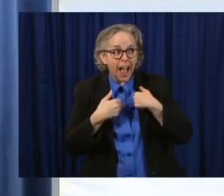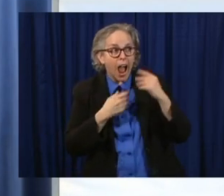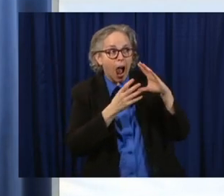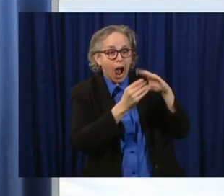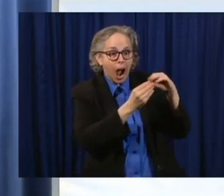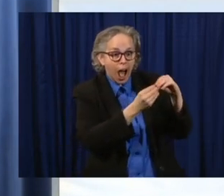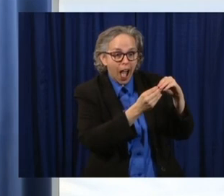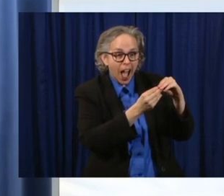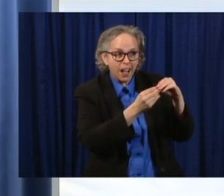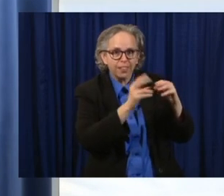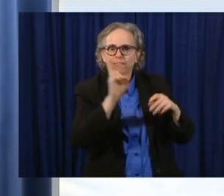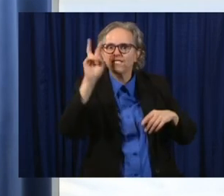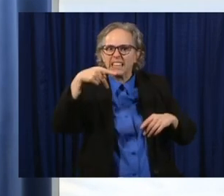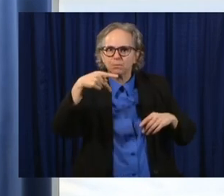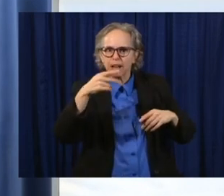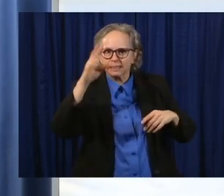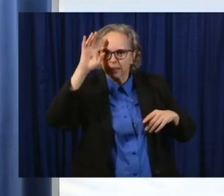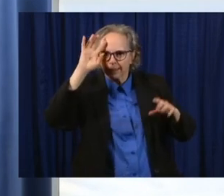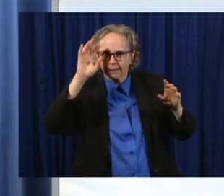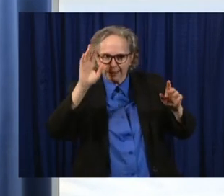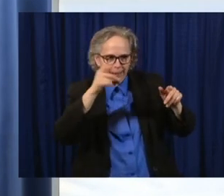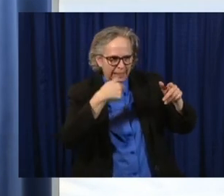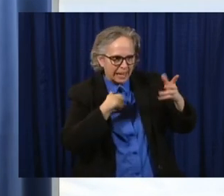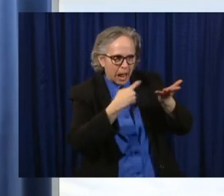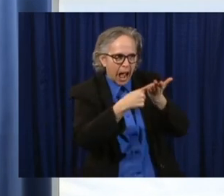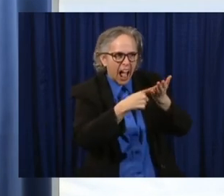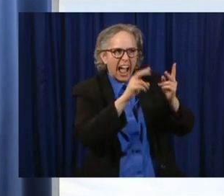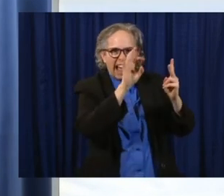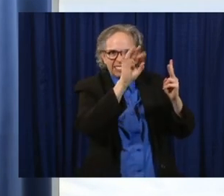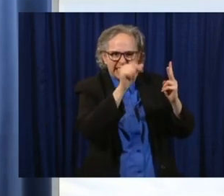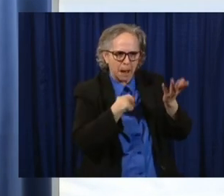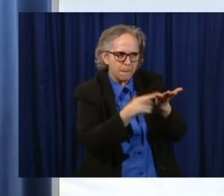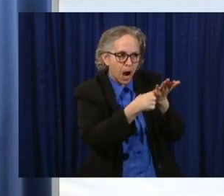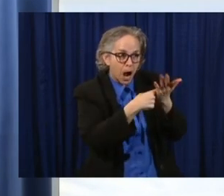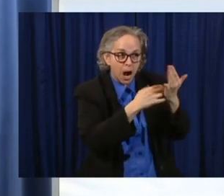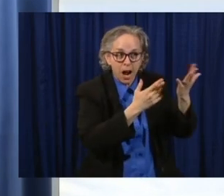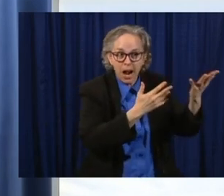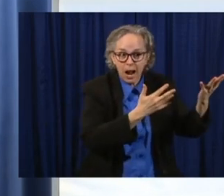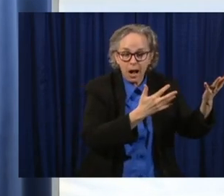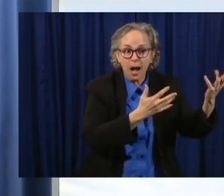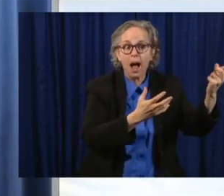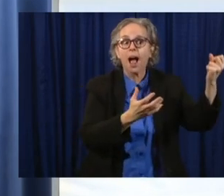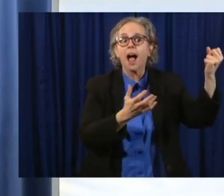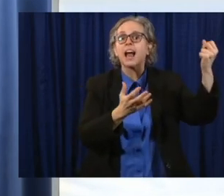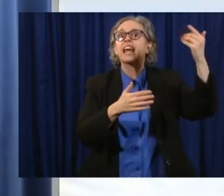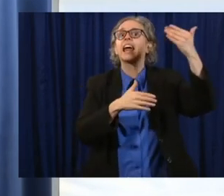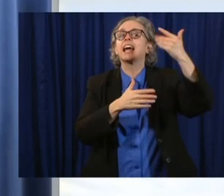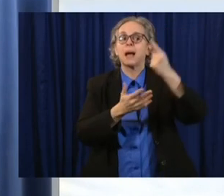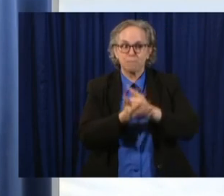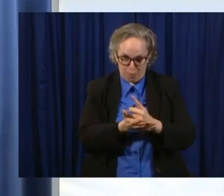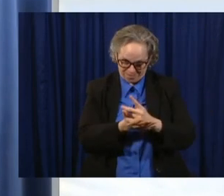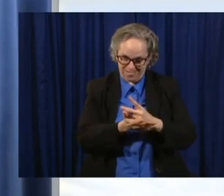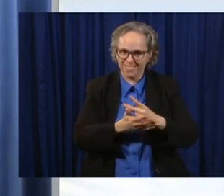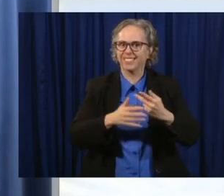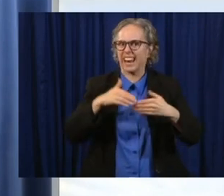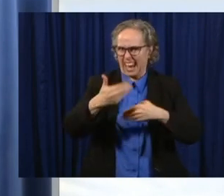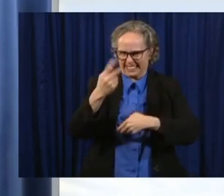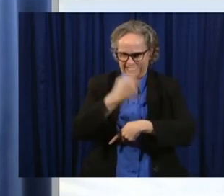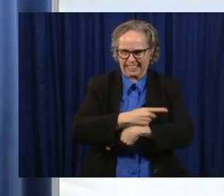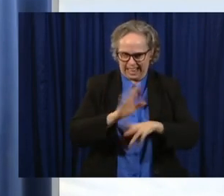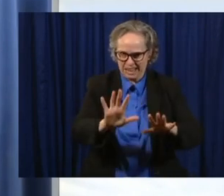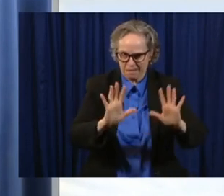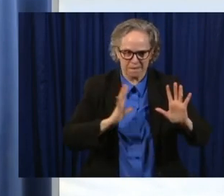the folks from FDA. So that was a major breakthrough. This is a